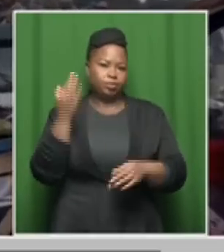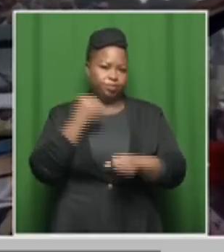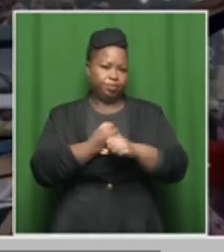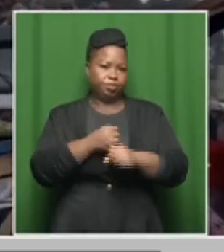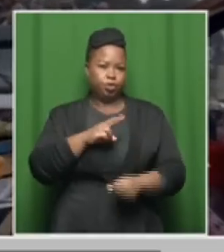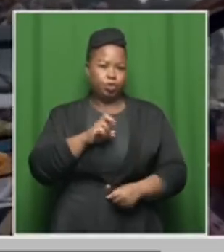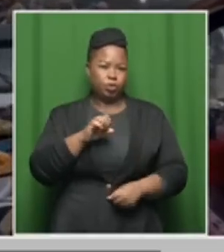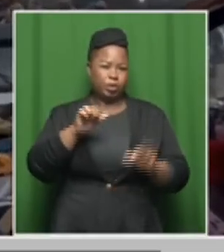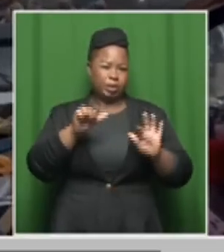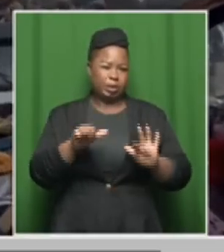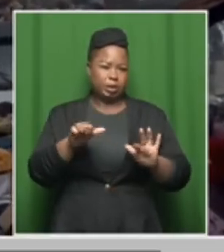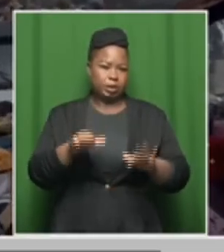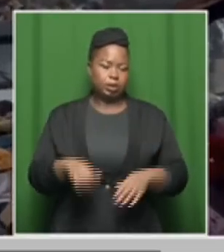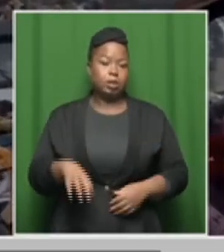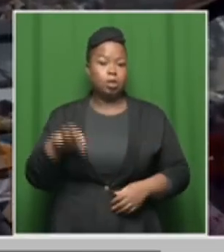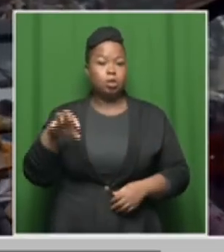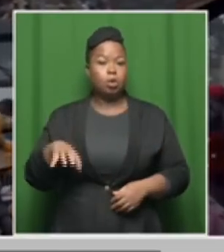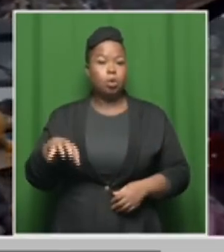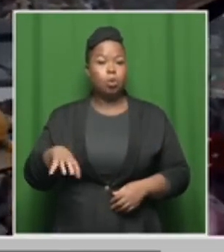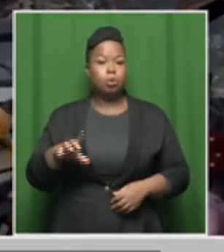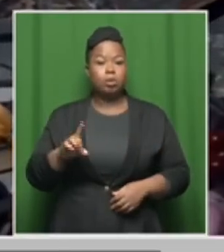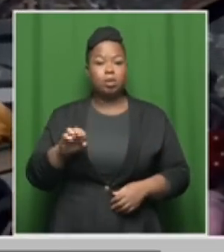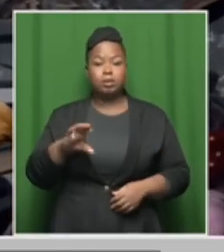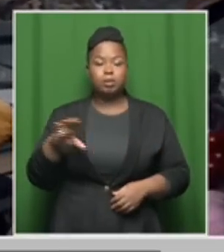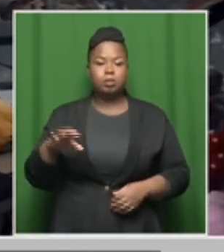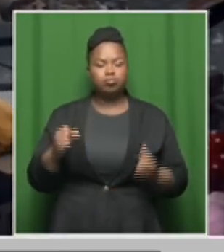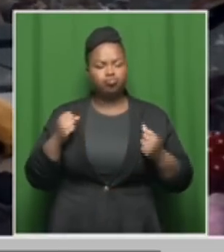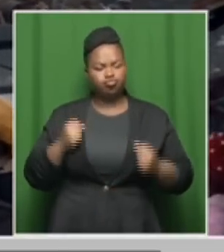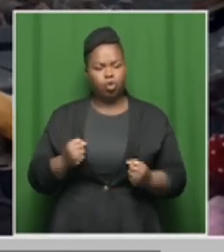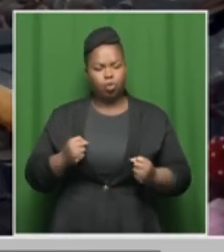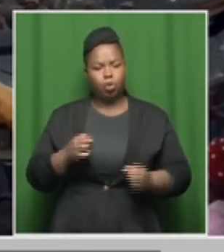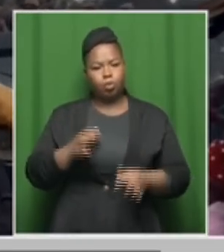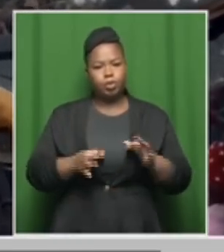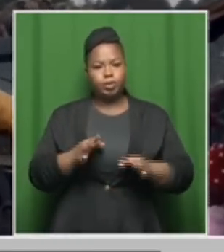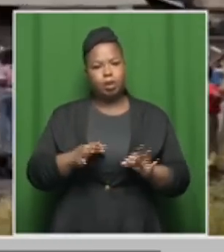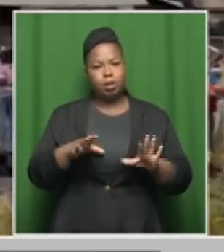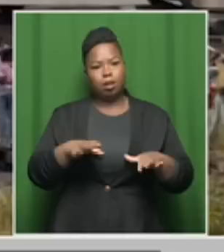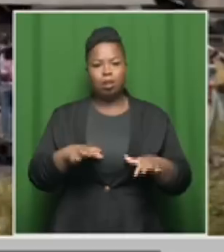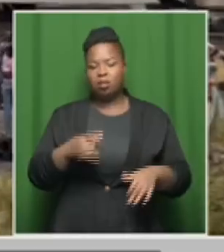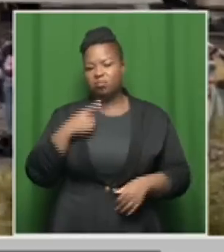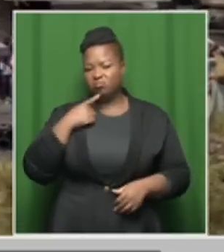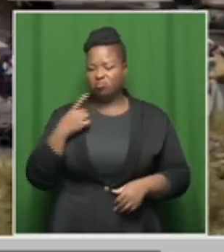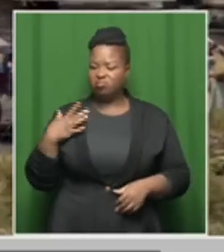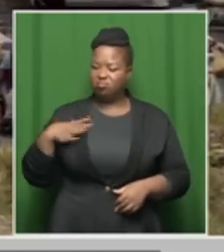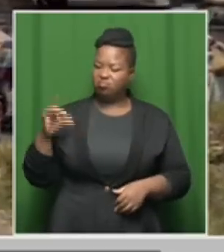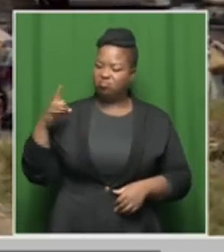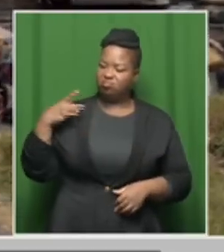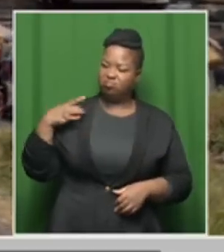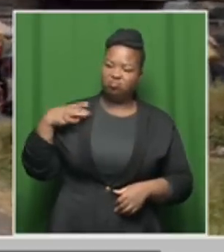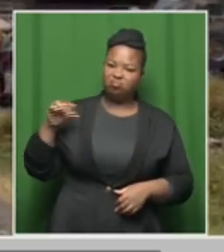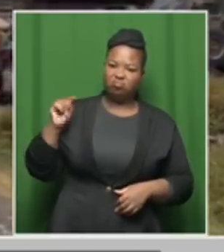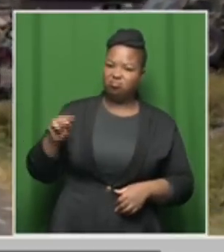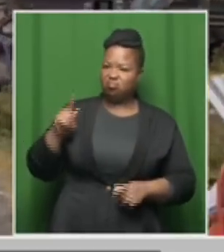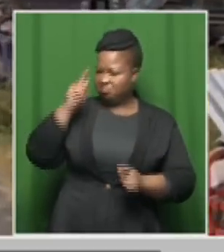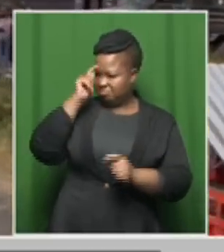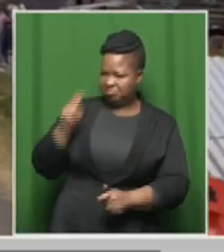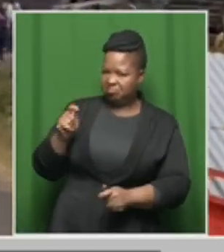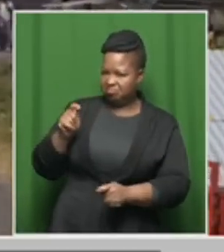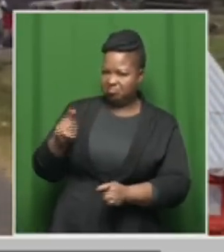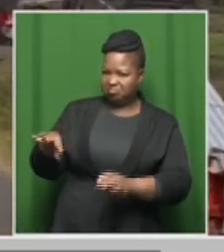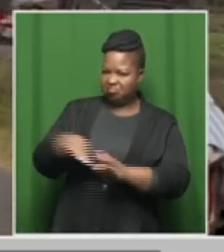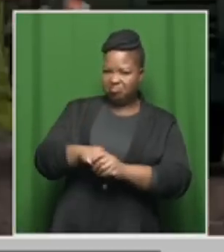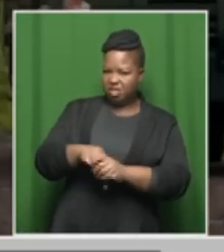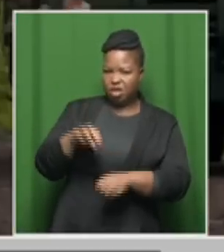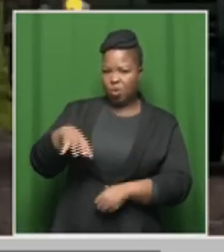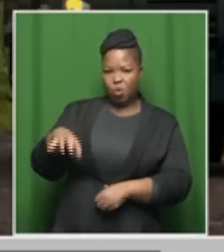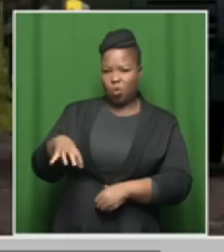was strong political powers that wanted to not recognize them as Congolese citizens because they